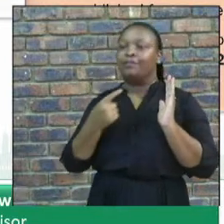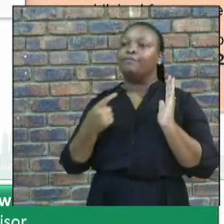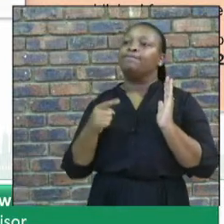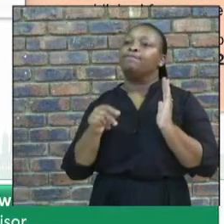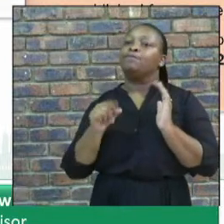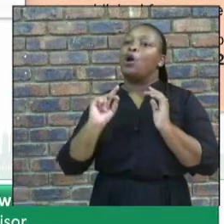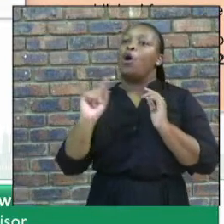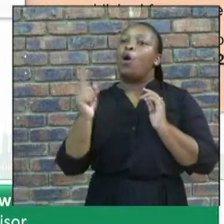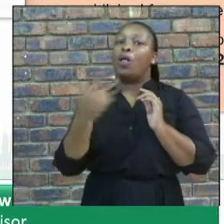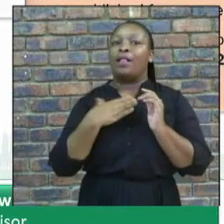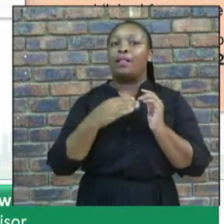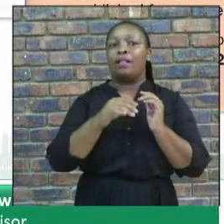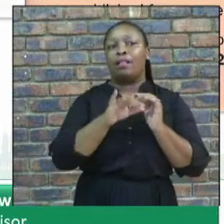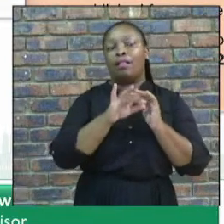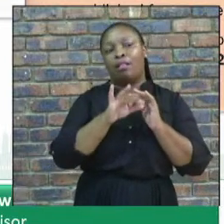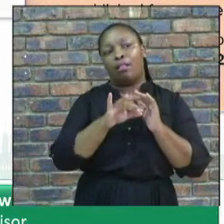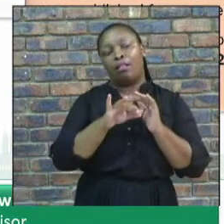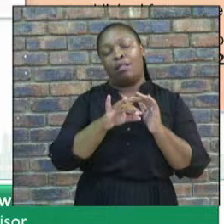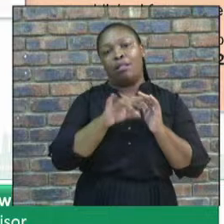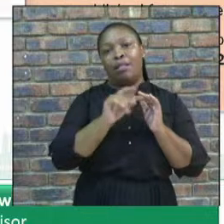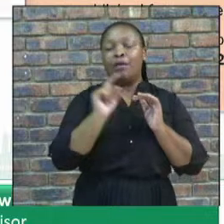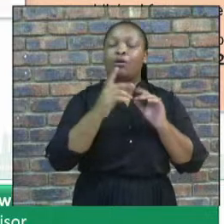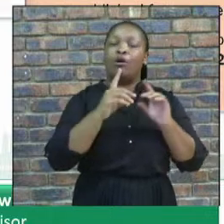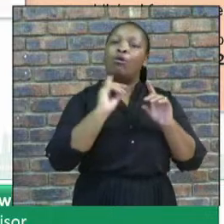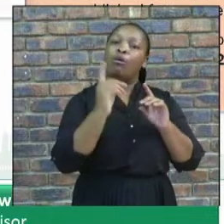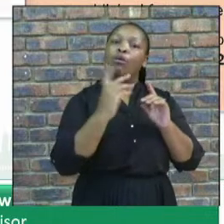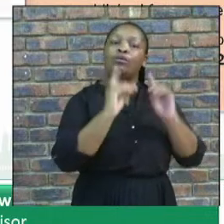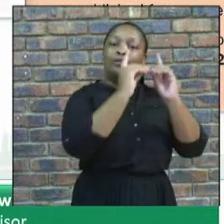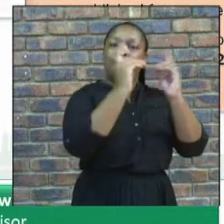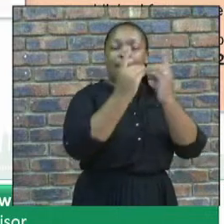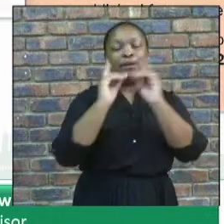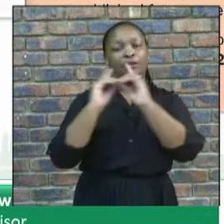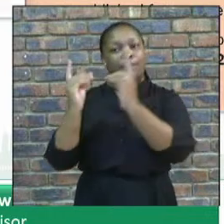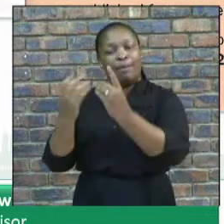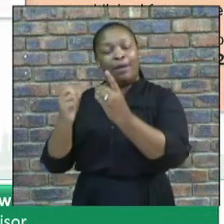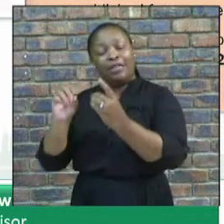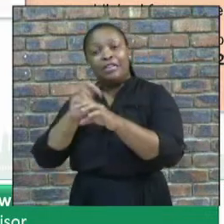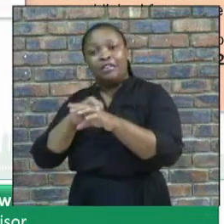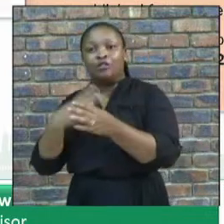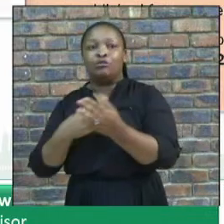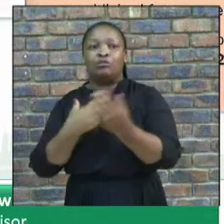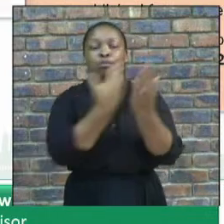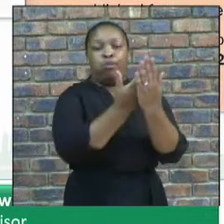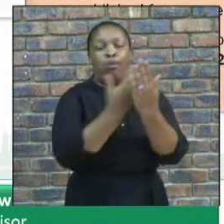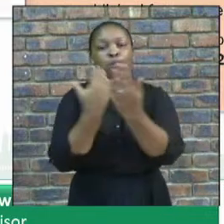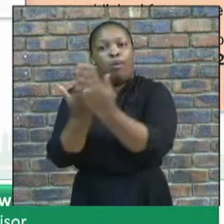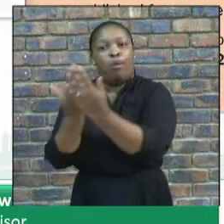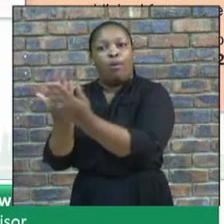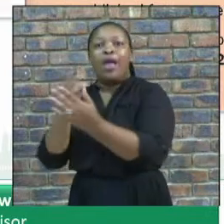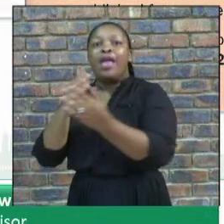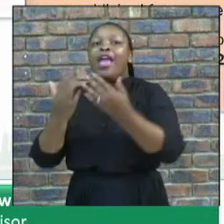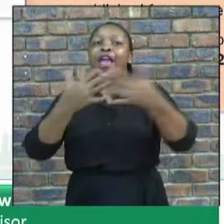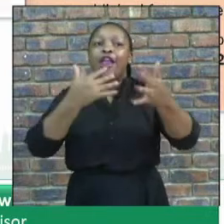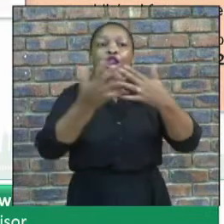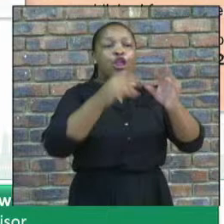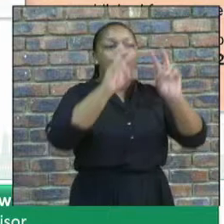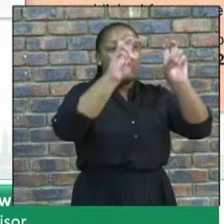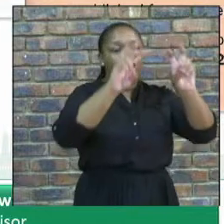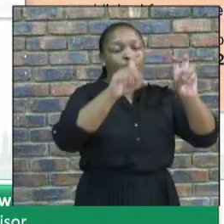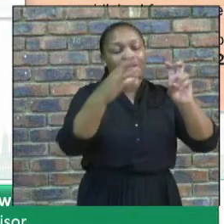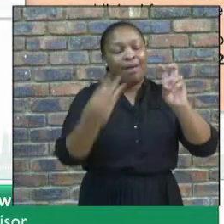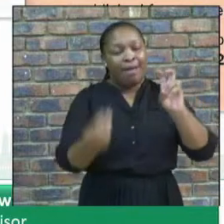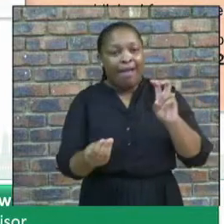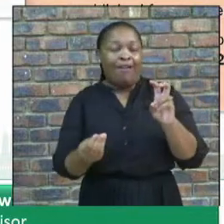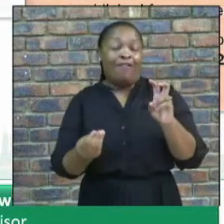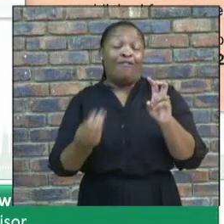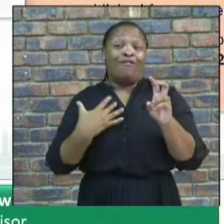written comments to the department to address issues that they might have or